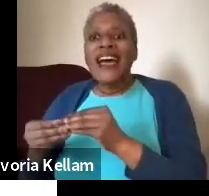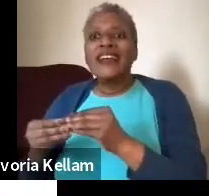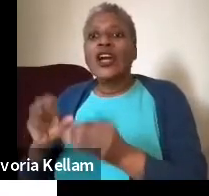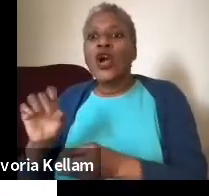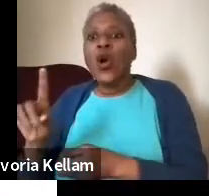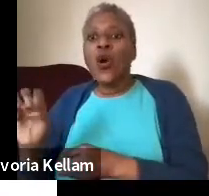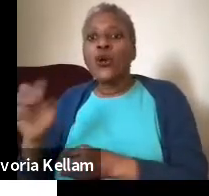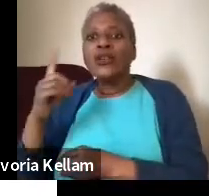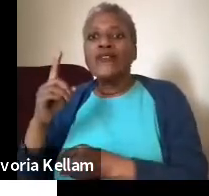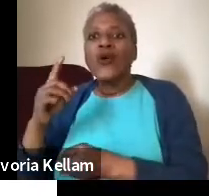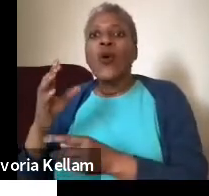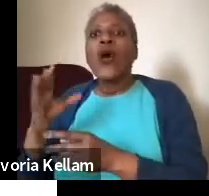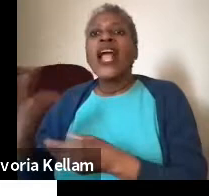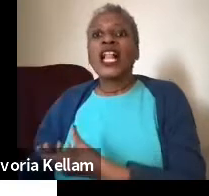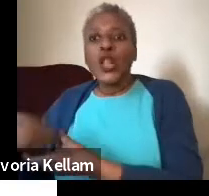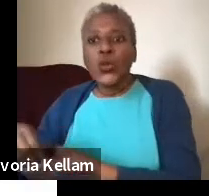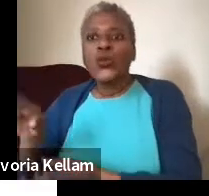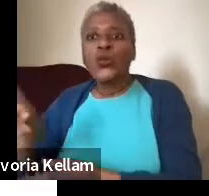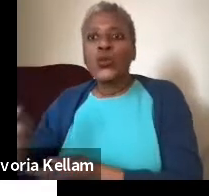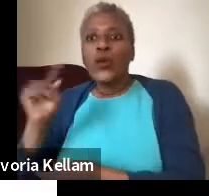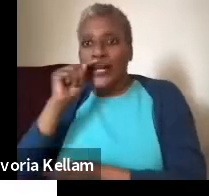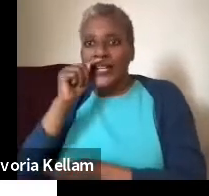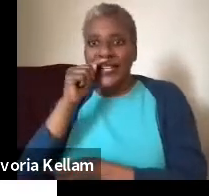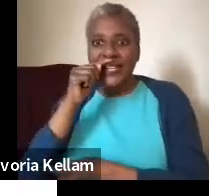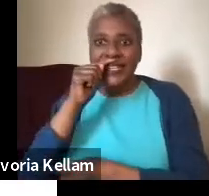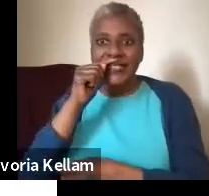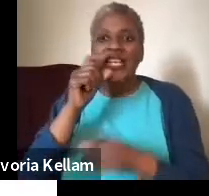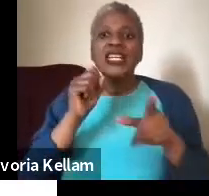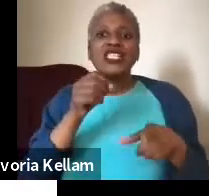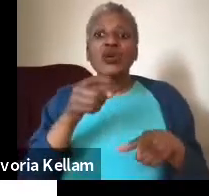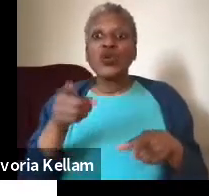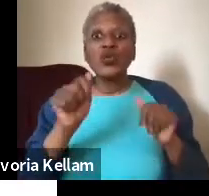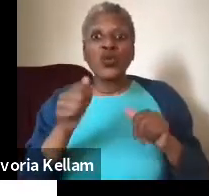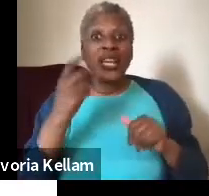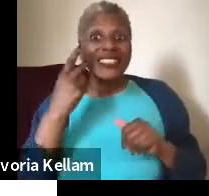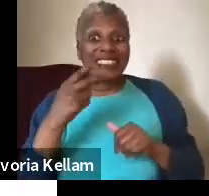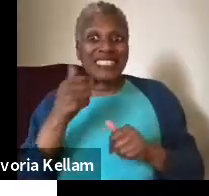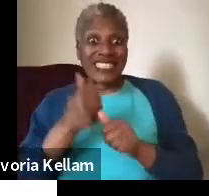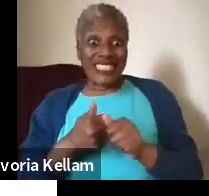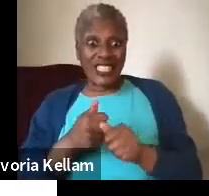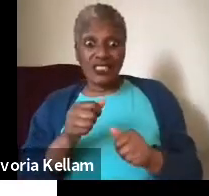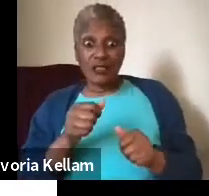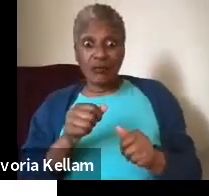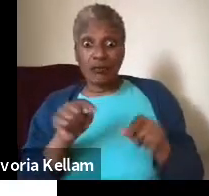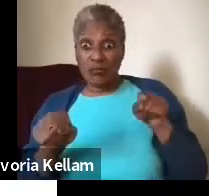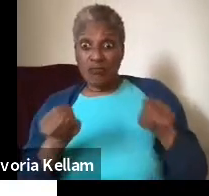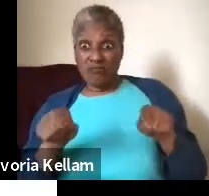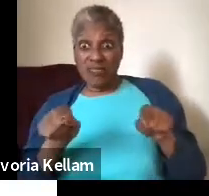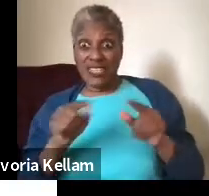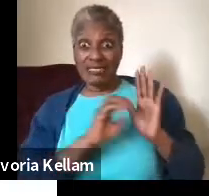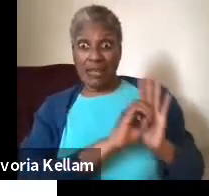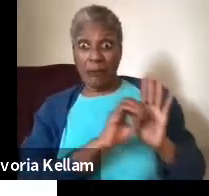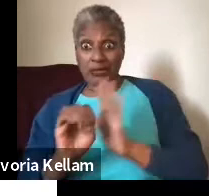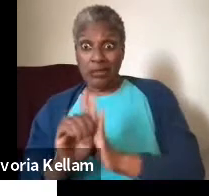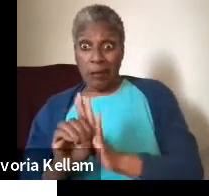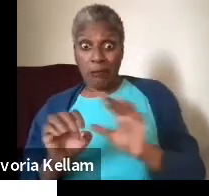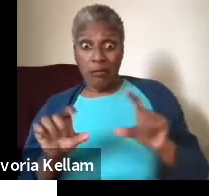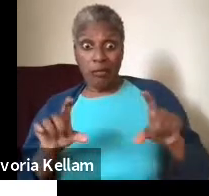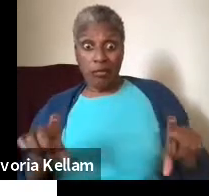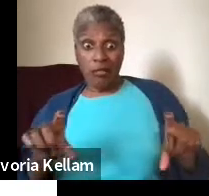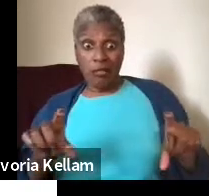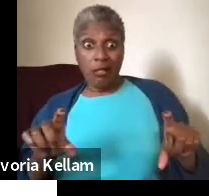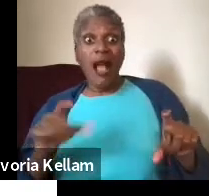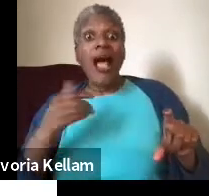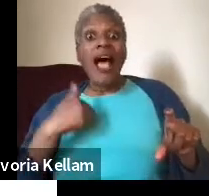in the homepage of NYCSA, and you can see each of these parents, 2 students, are represented at the bottom of the page in their own